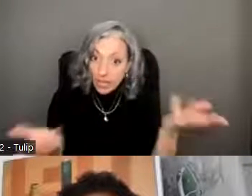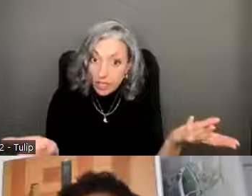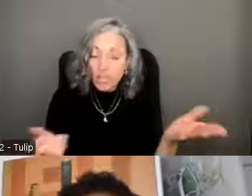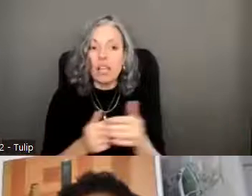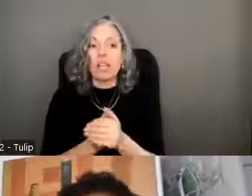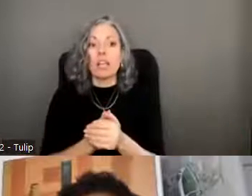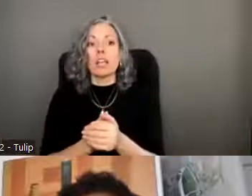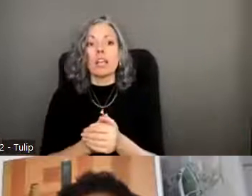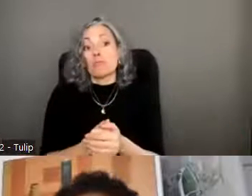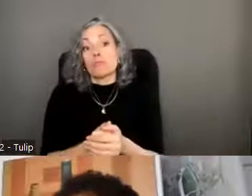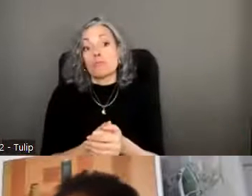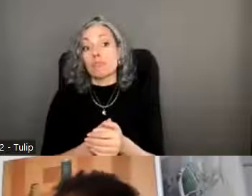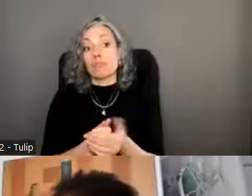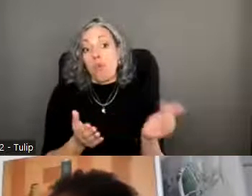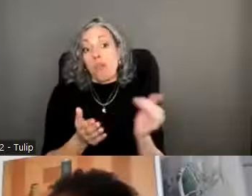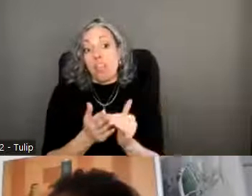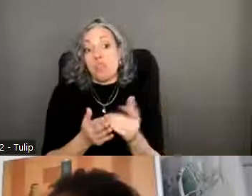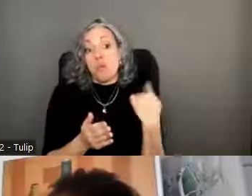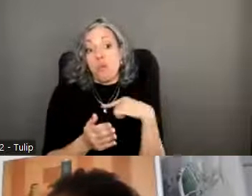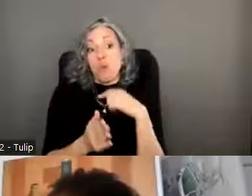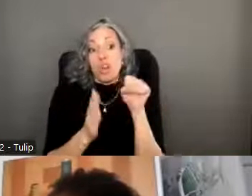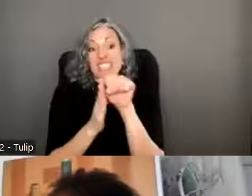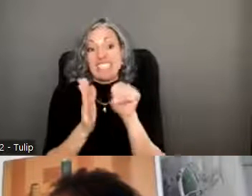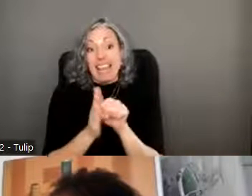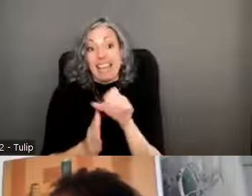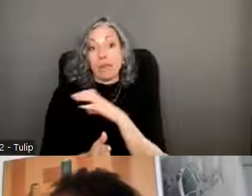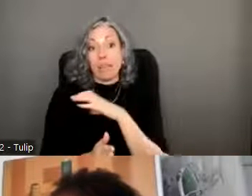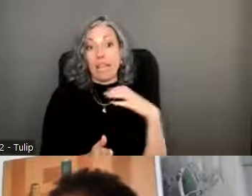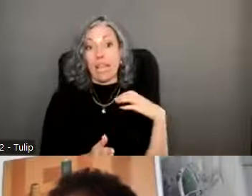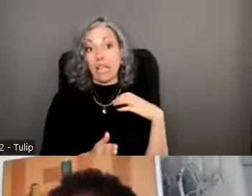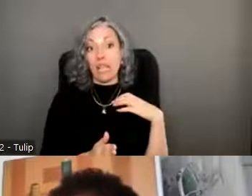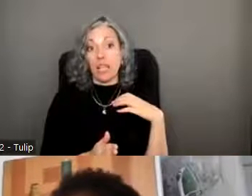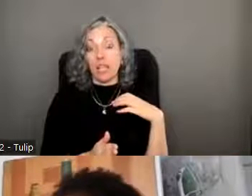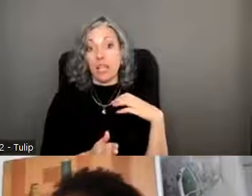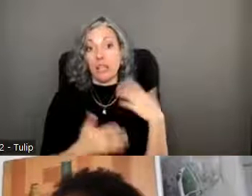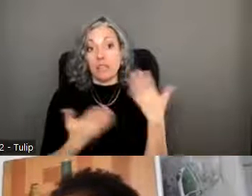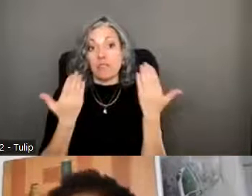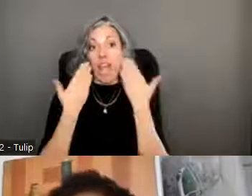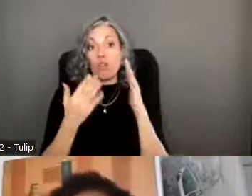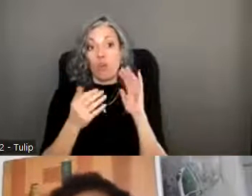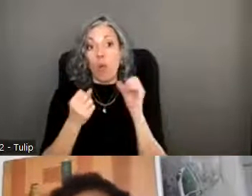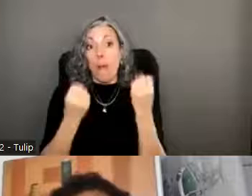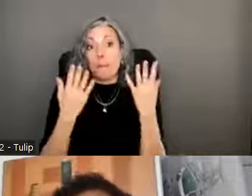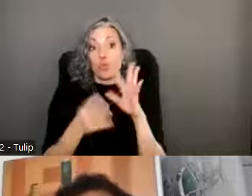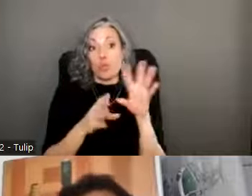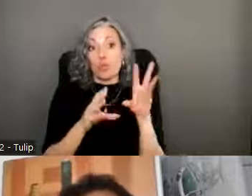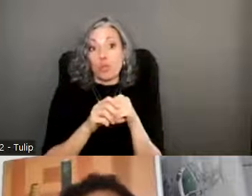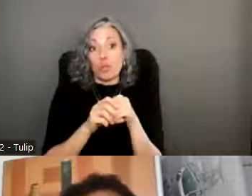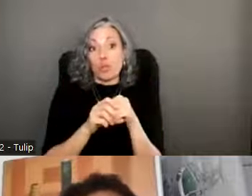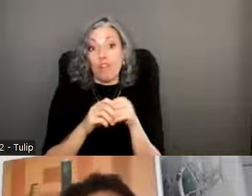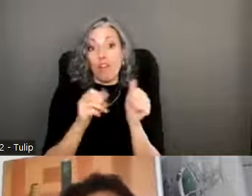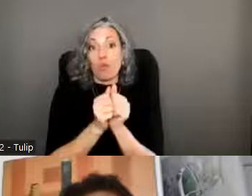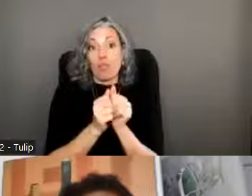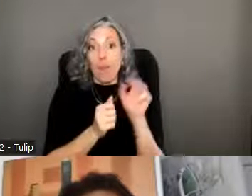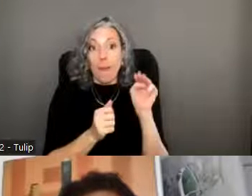I guess there's really, again, because we're a state advisory committee, I don't know how much we could ever say about Medicare,